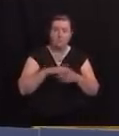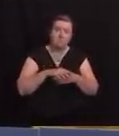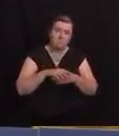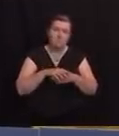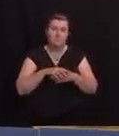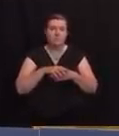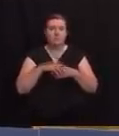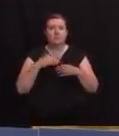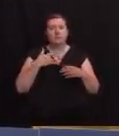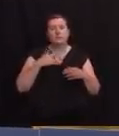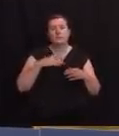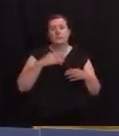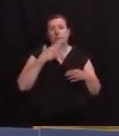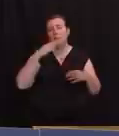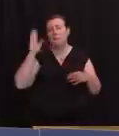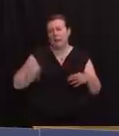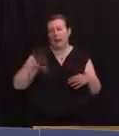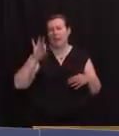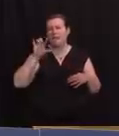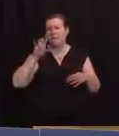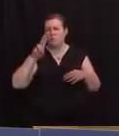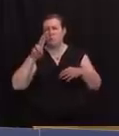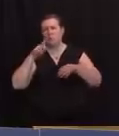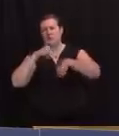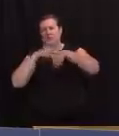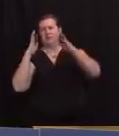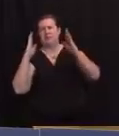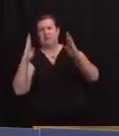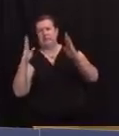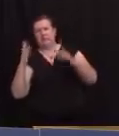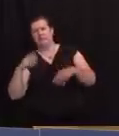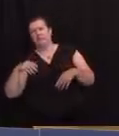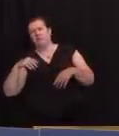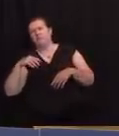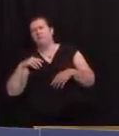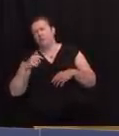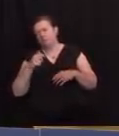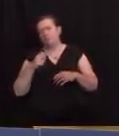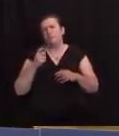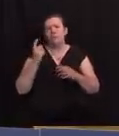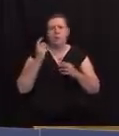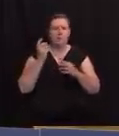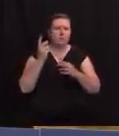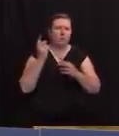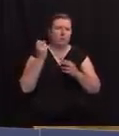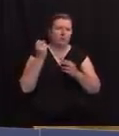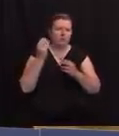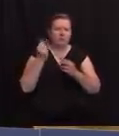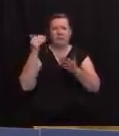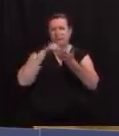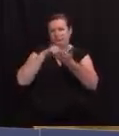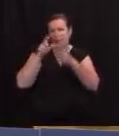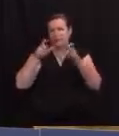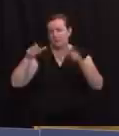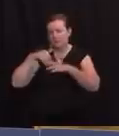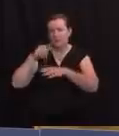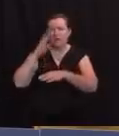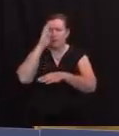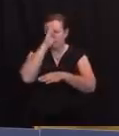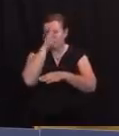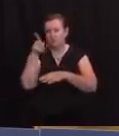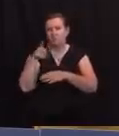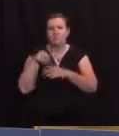bad flu season, New Jersey will lose roughly 1,000 residents or so. That would be a typical bad season. I just